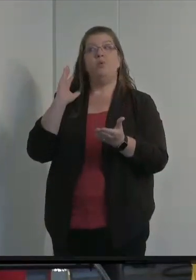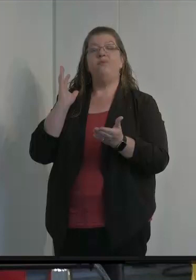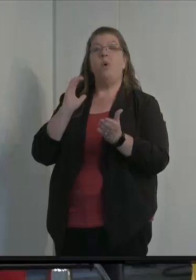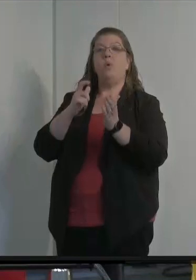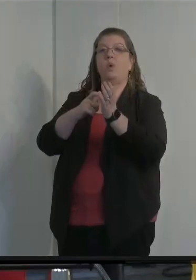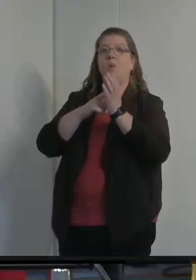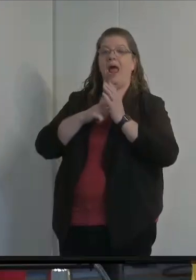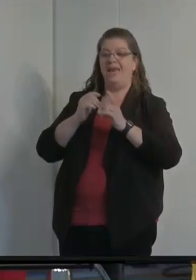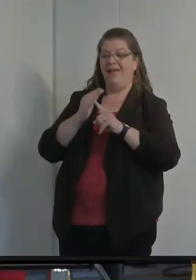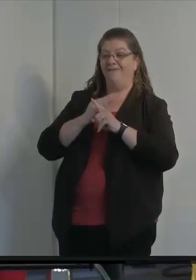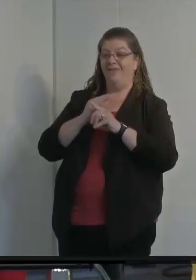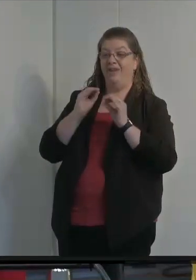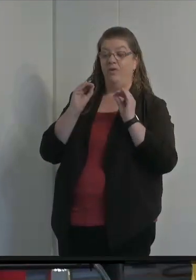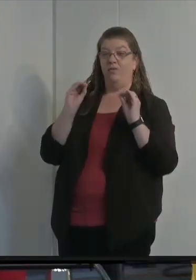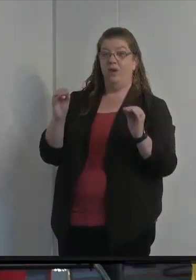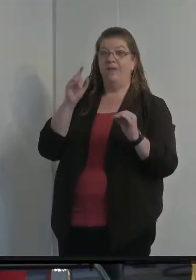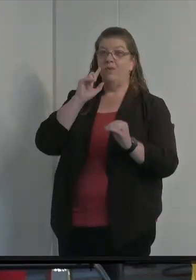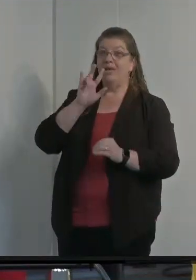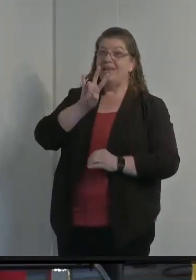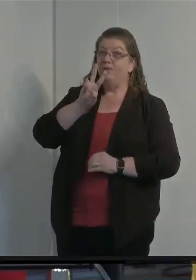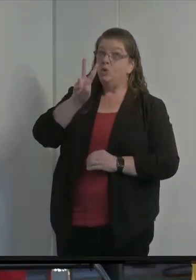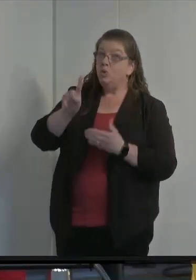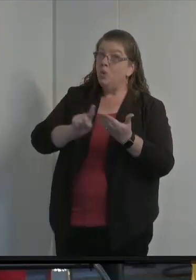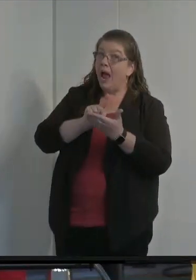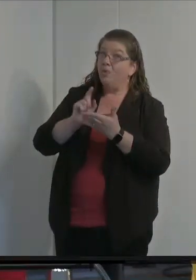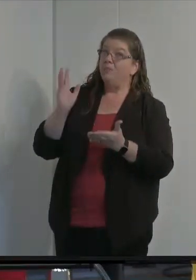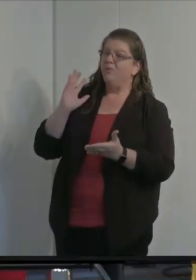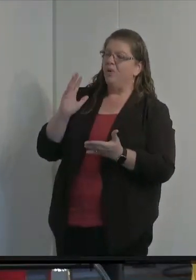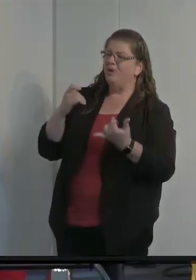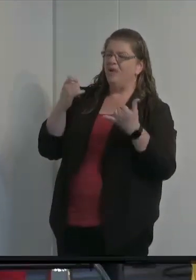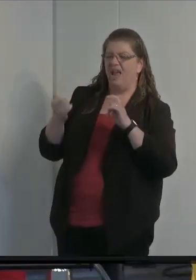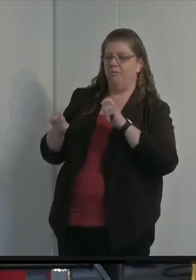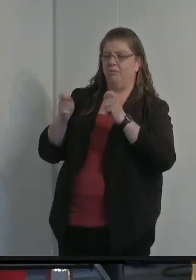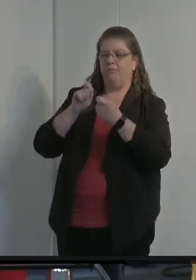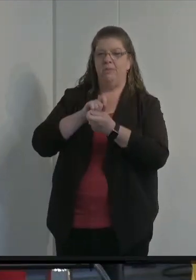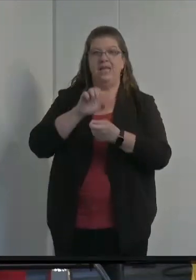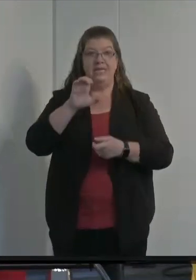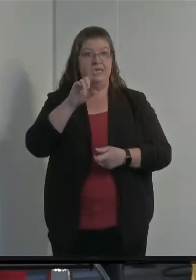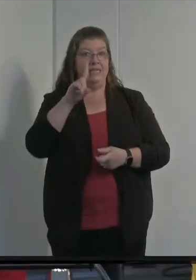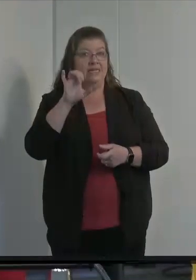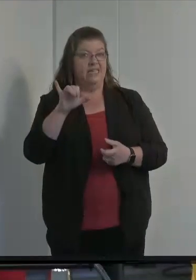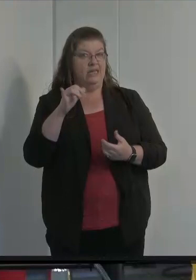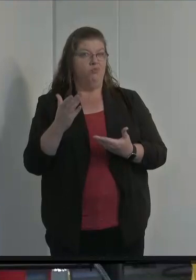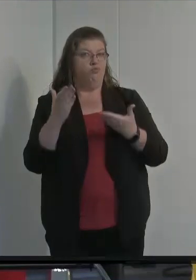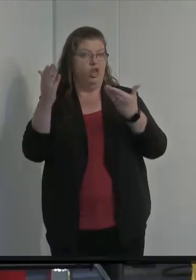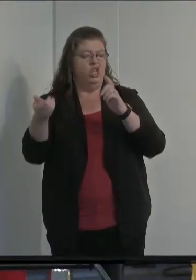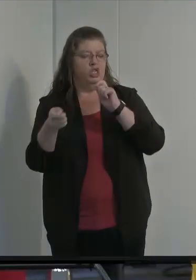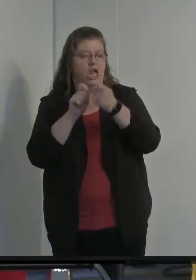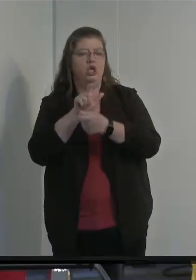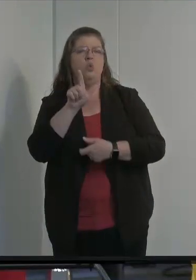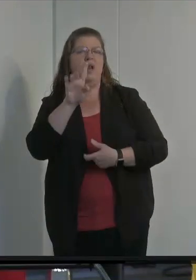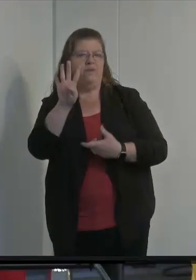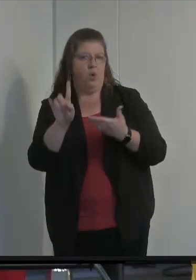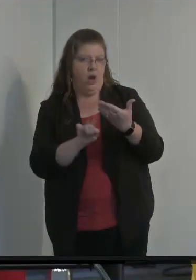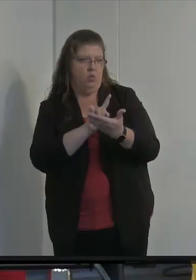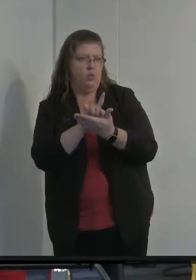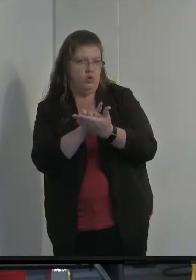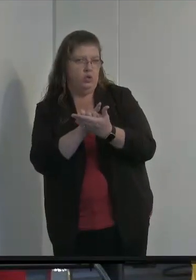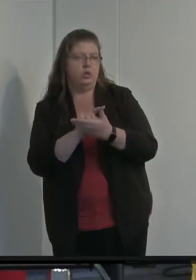being fever-free for 72 hours. Today, that CDC now has changed that to 24